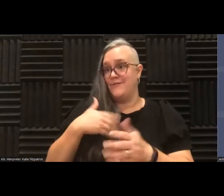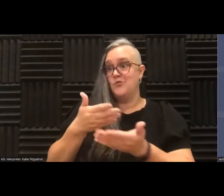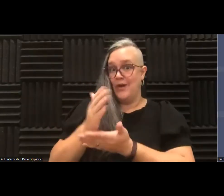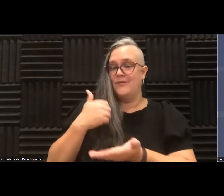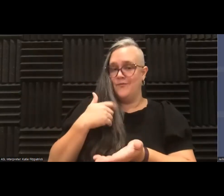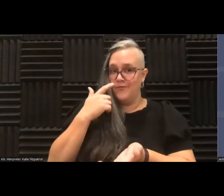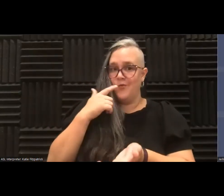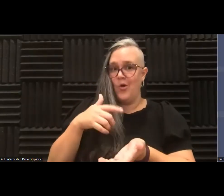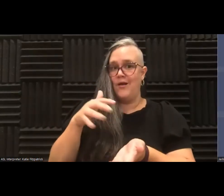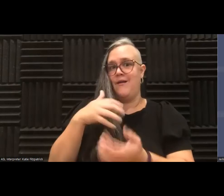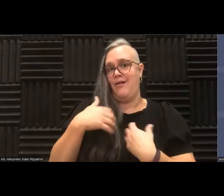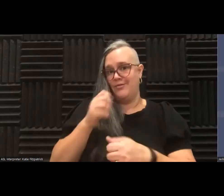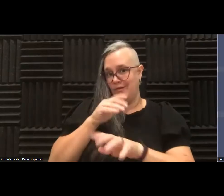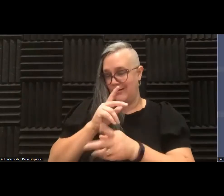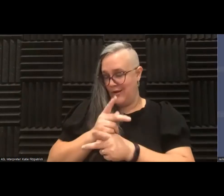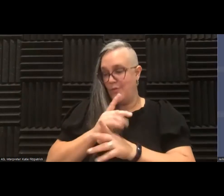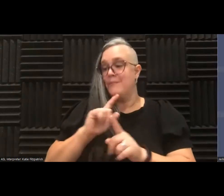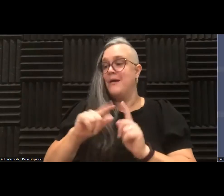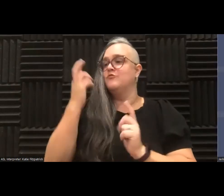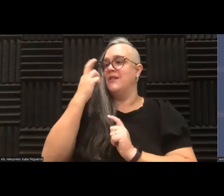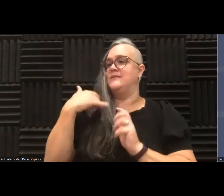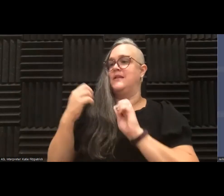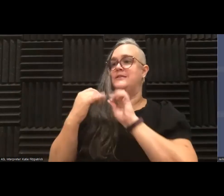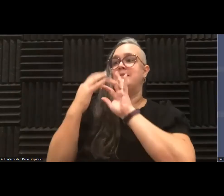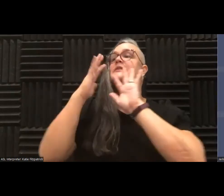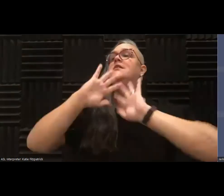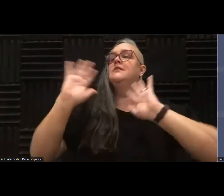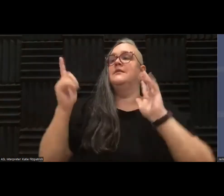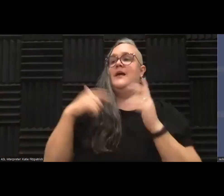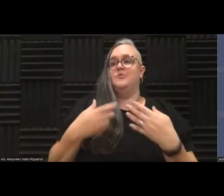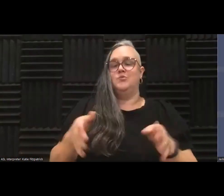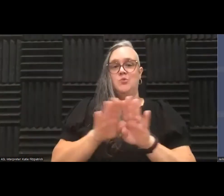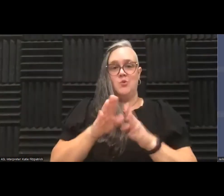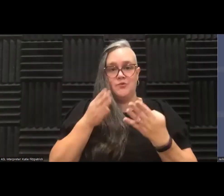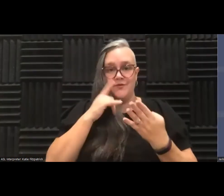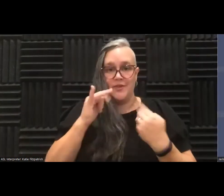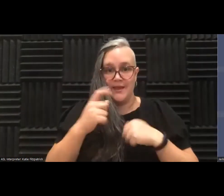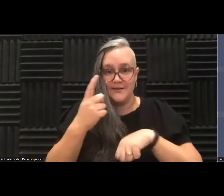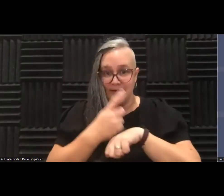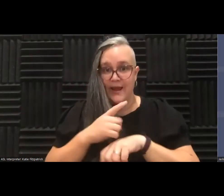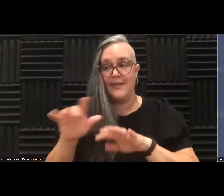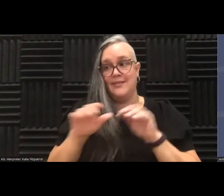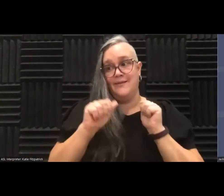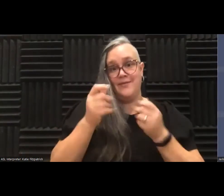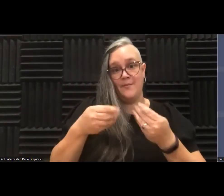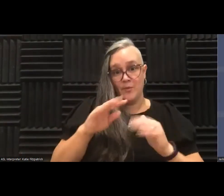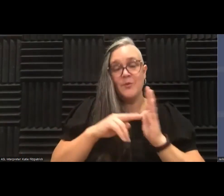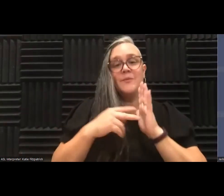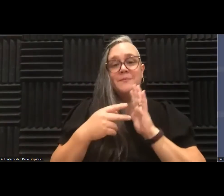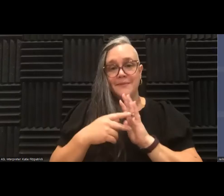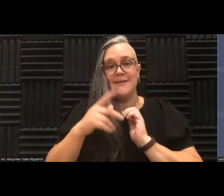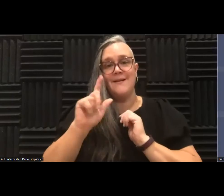But the situation was escalating, so they had to close down services for the day and leave the property. And that meant having to follow